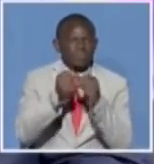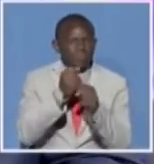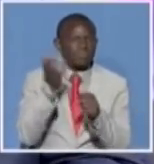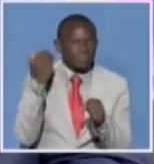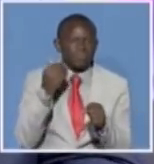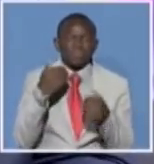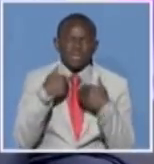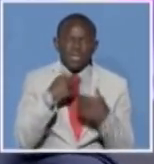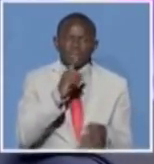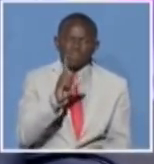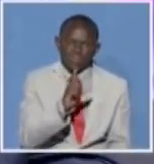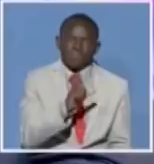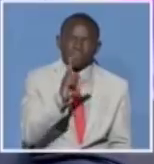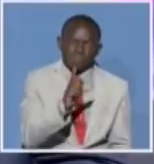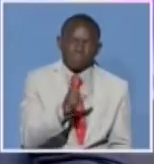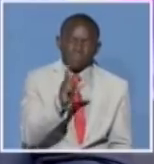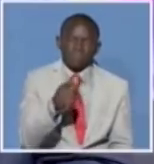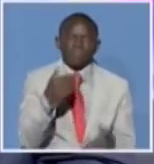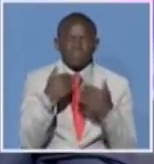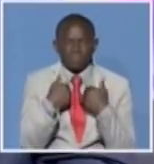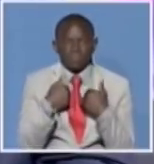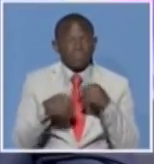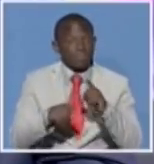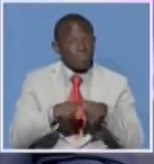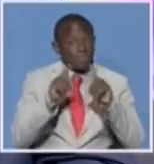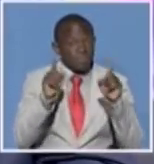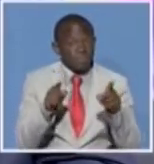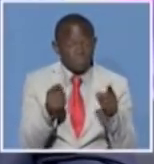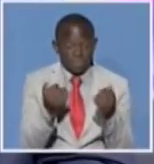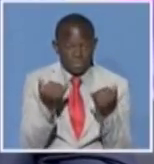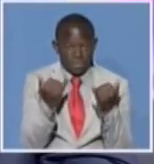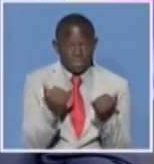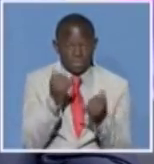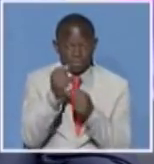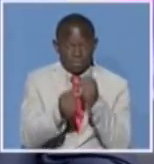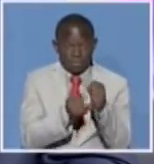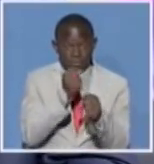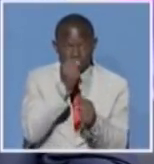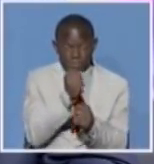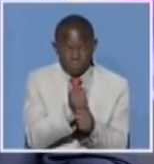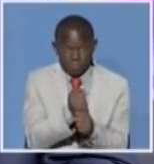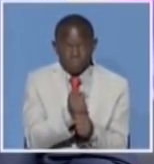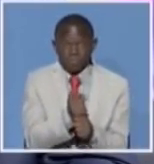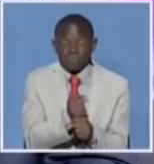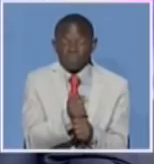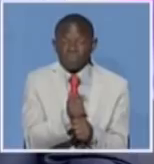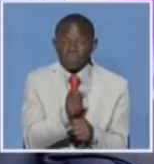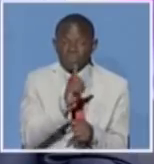Now, this year, we noted a different feature in the sense